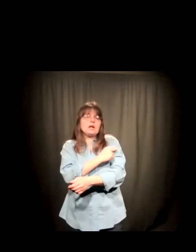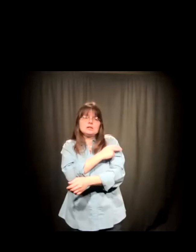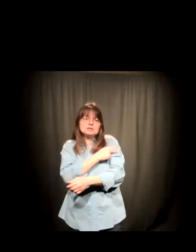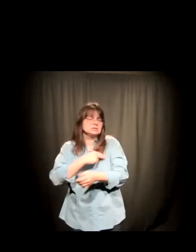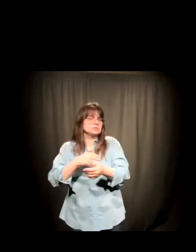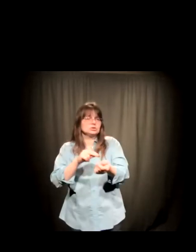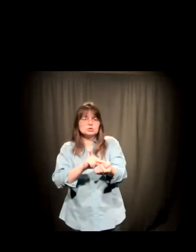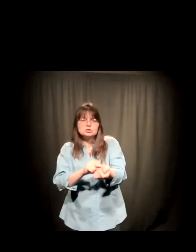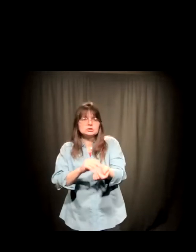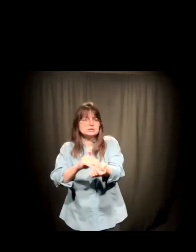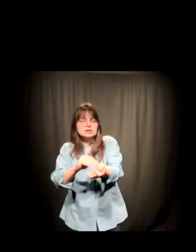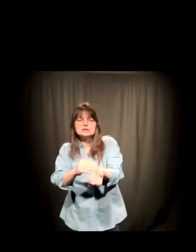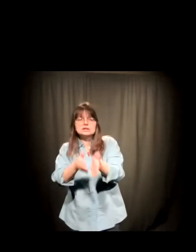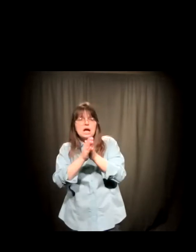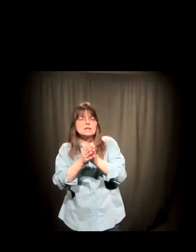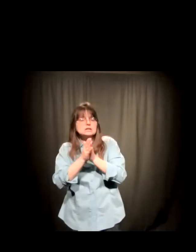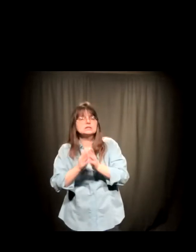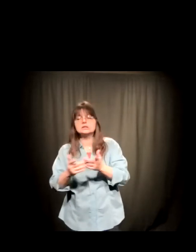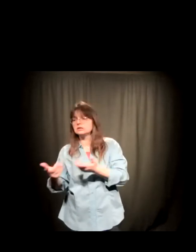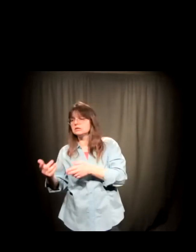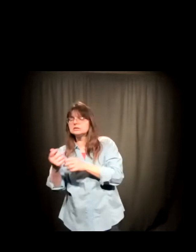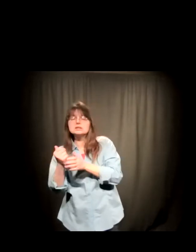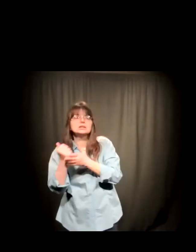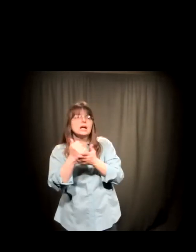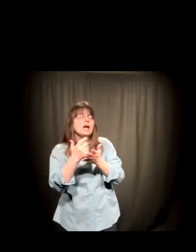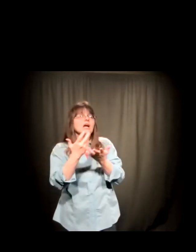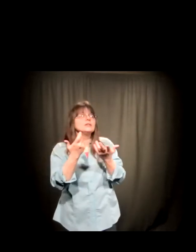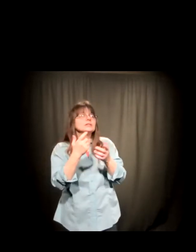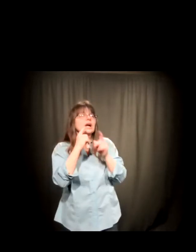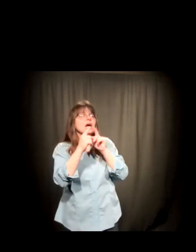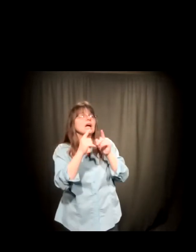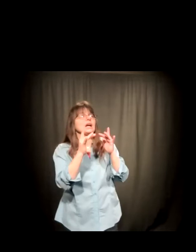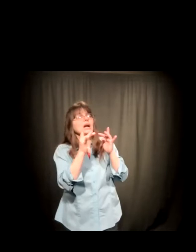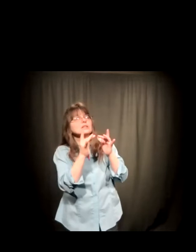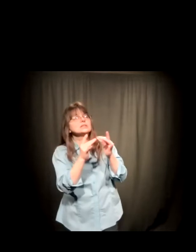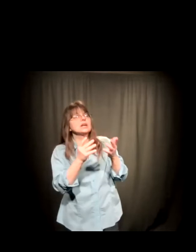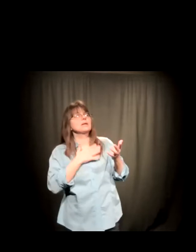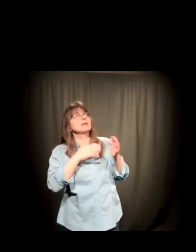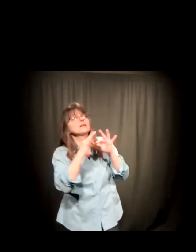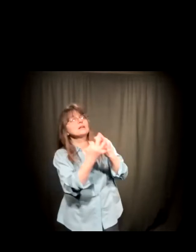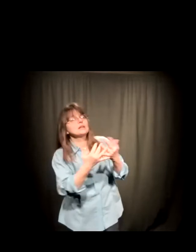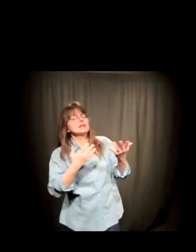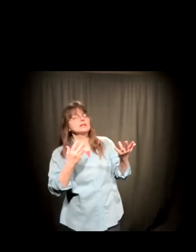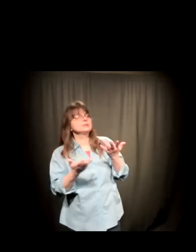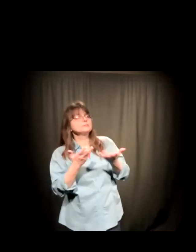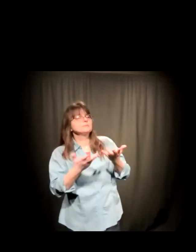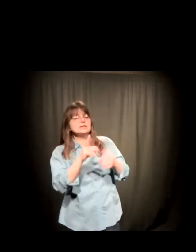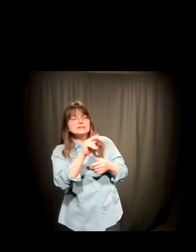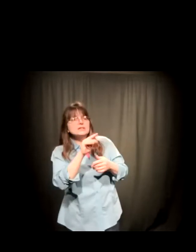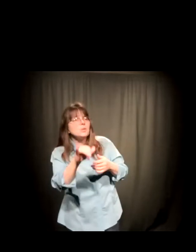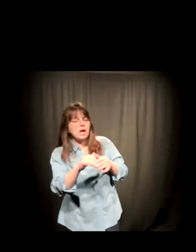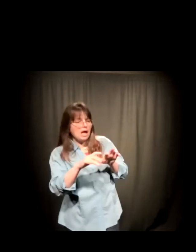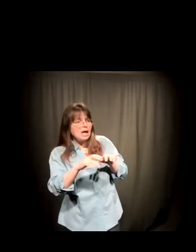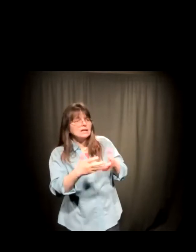addressed. She'd asked for someone to contact us, for a TTY, which is sort of text-based telephone